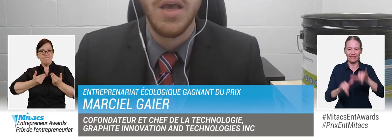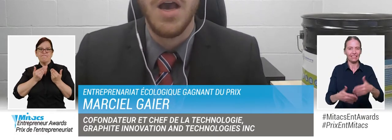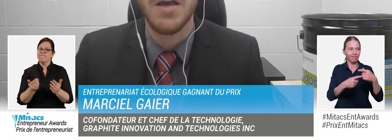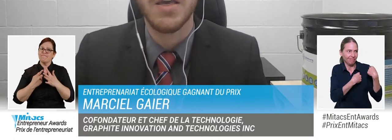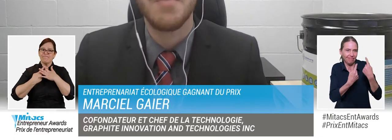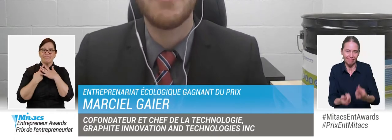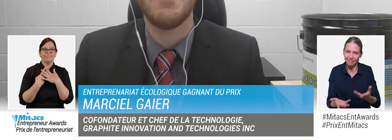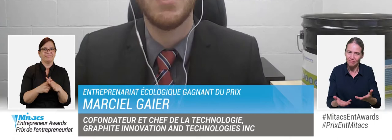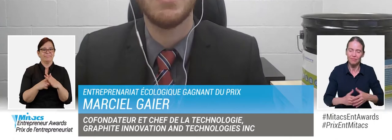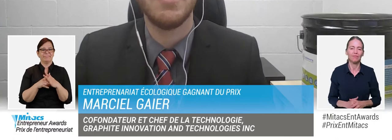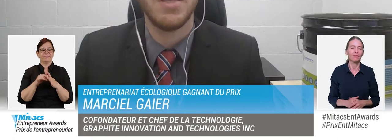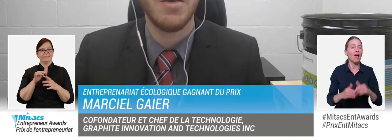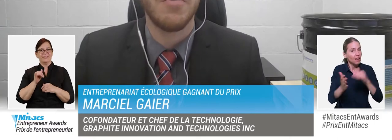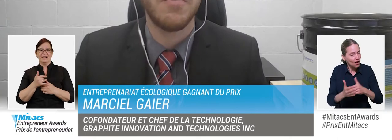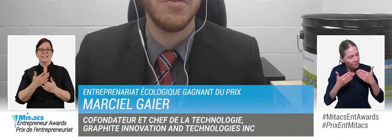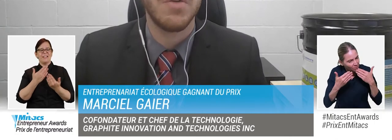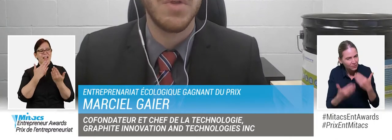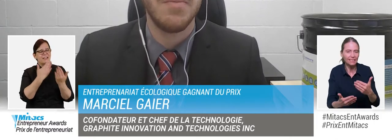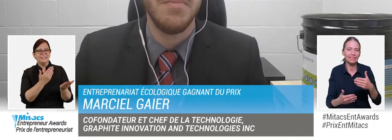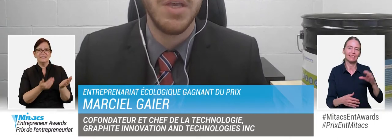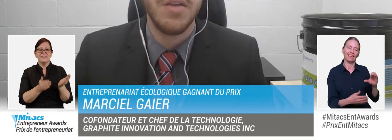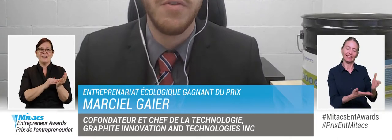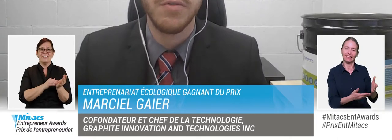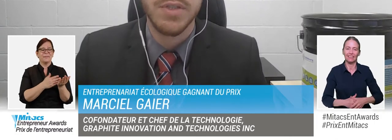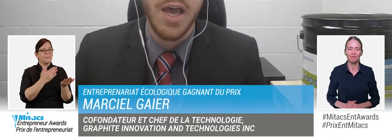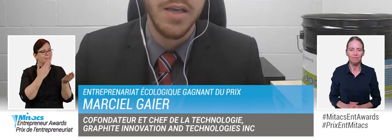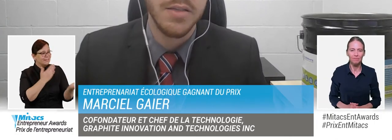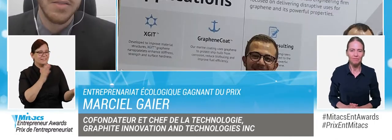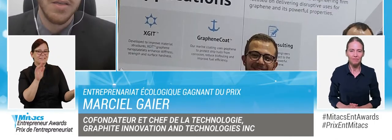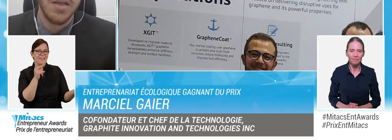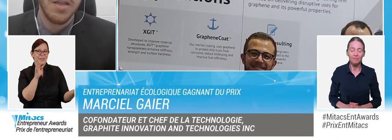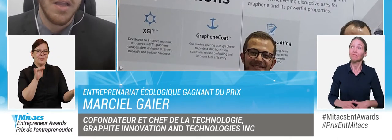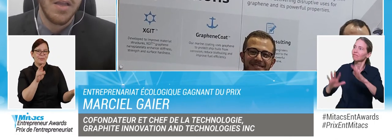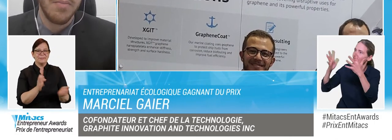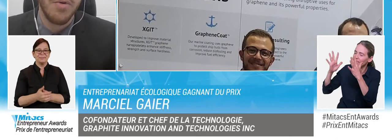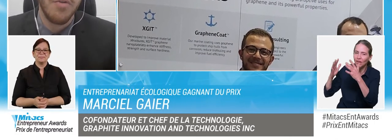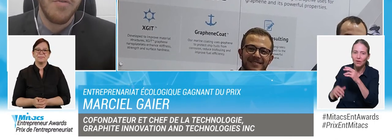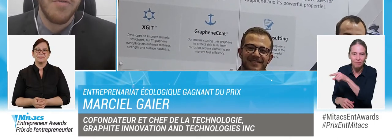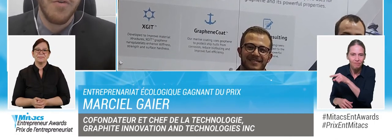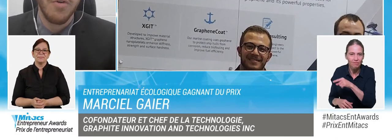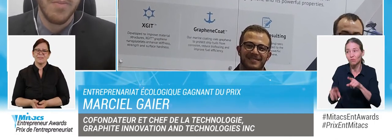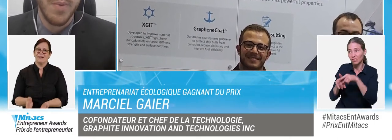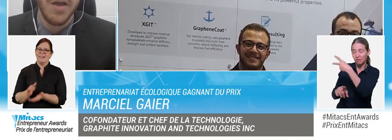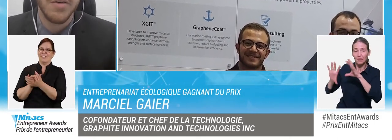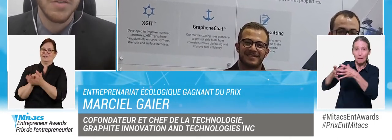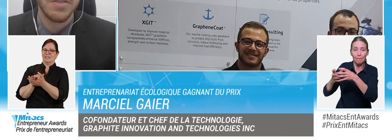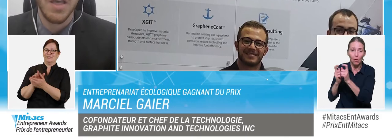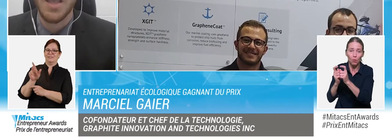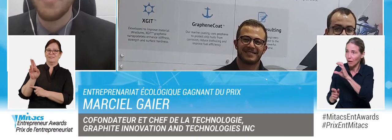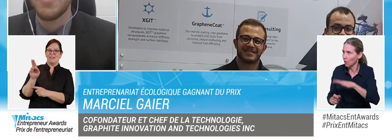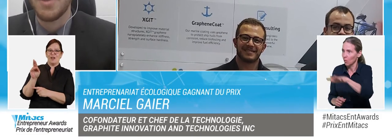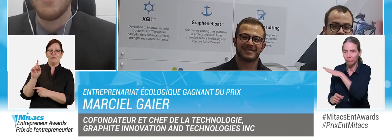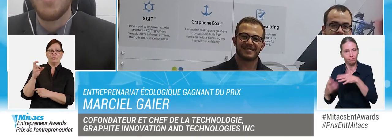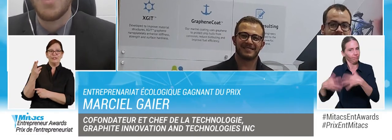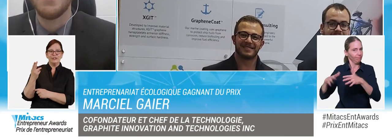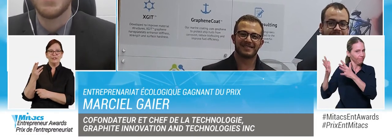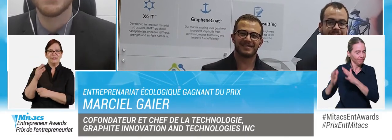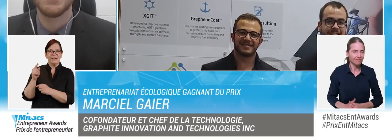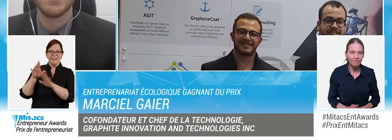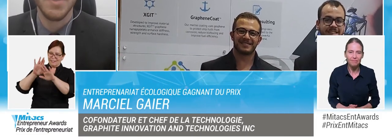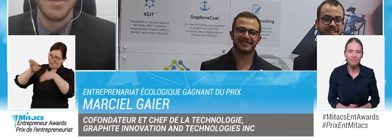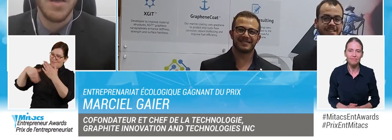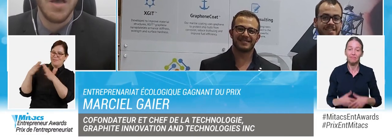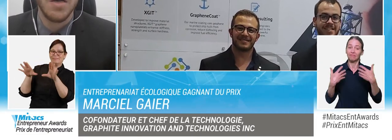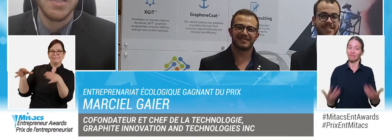degree. It came from an idea of doing really meaningful science that are both for products and for the